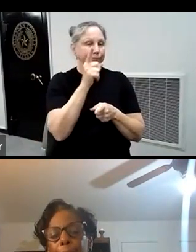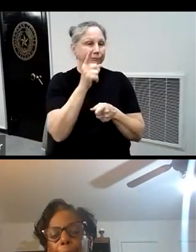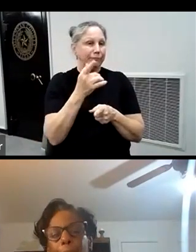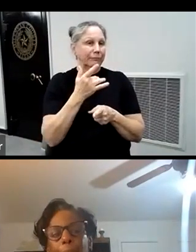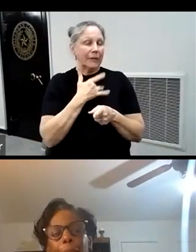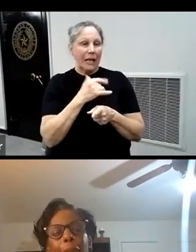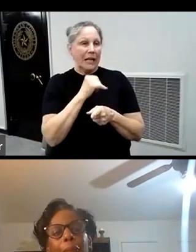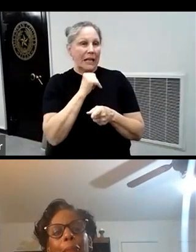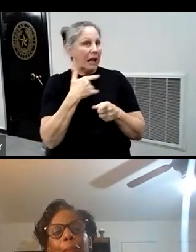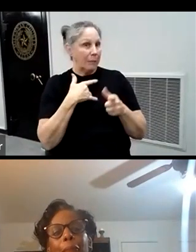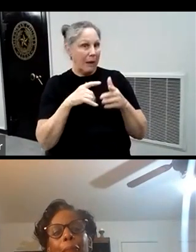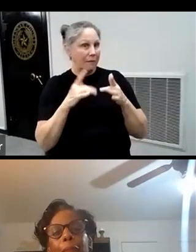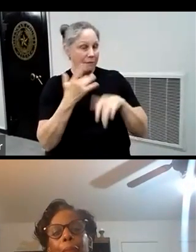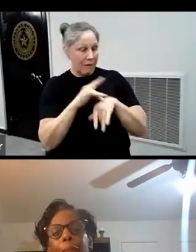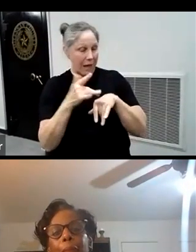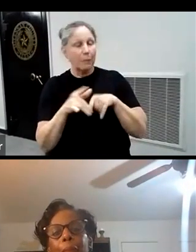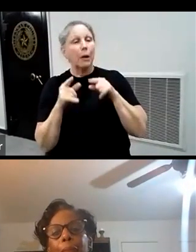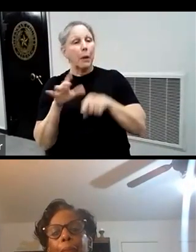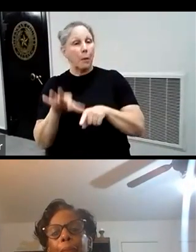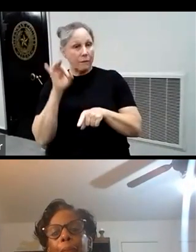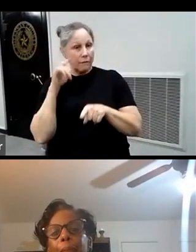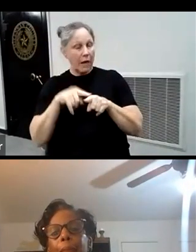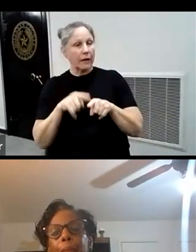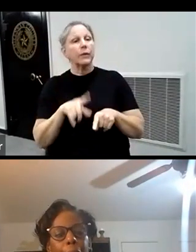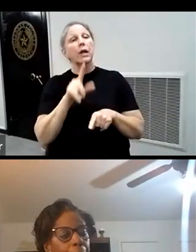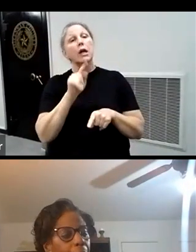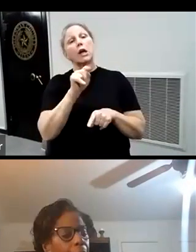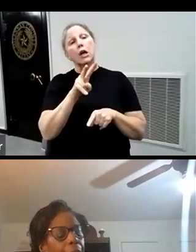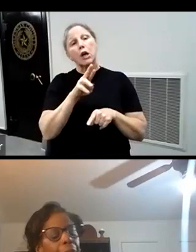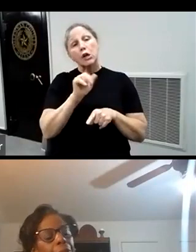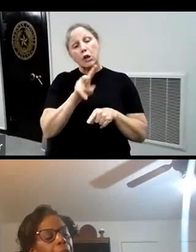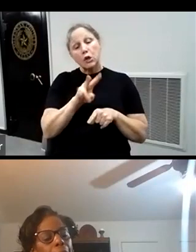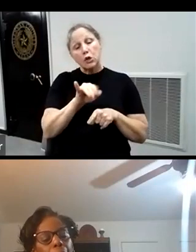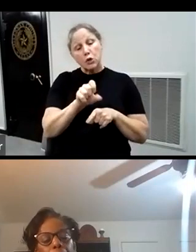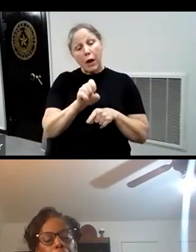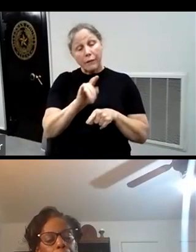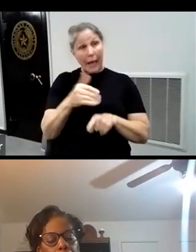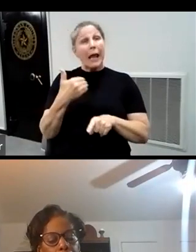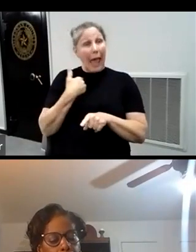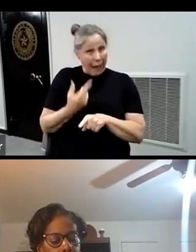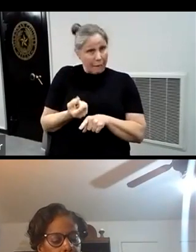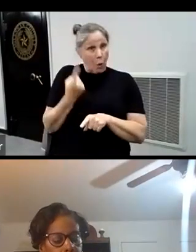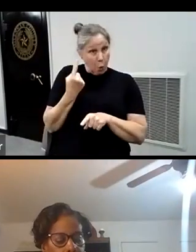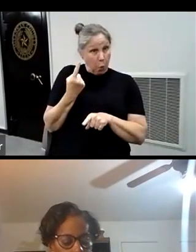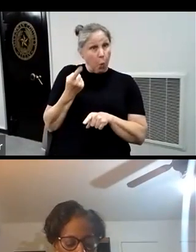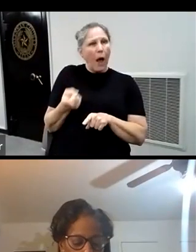now, but Travis County said that they would sell us one of theirs. It's in their